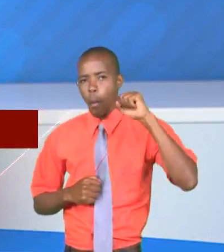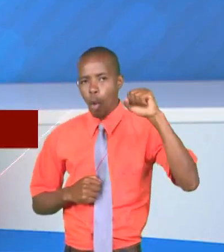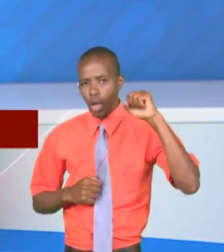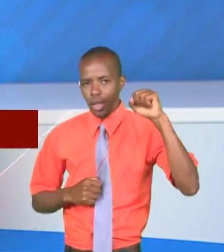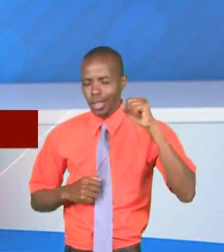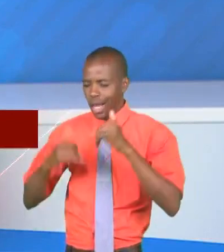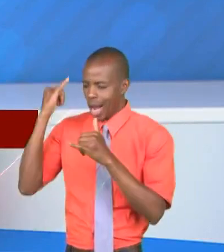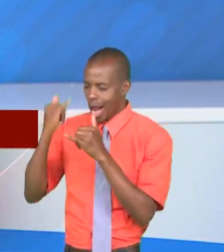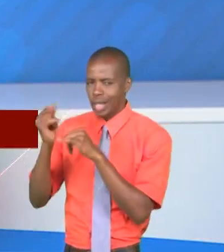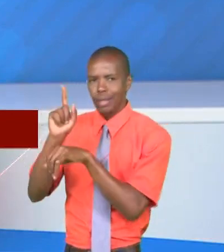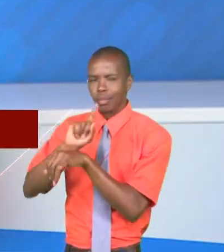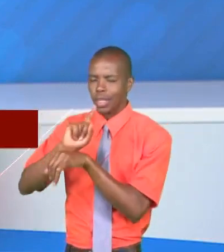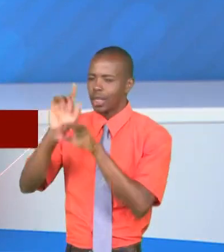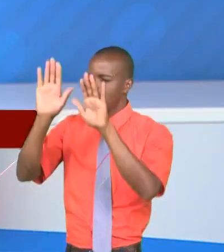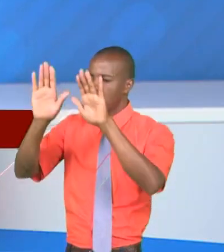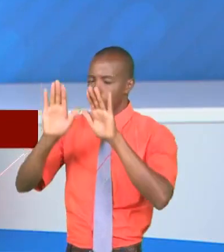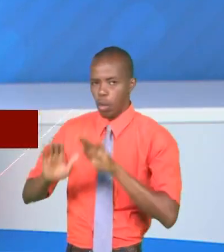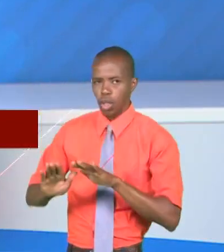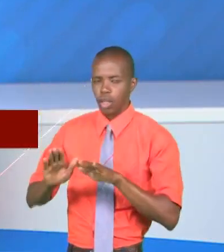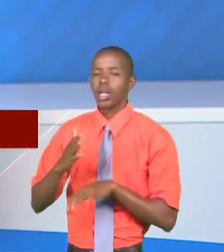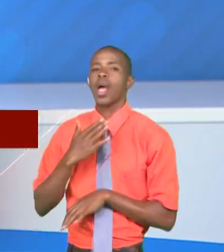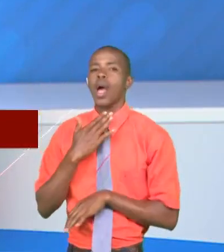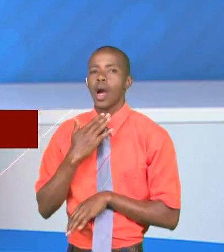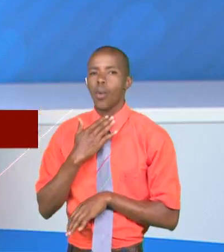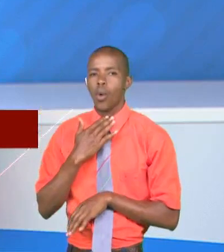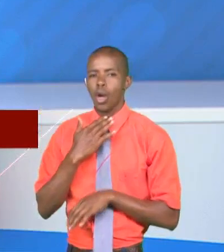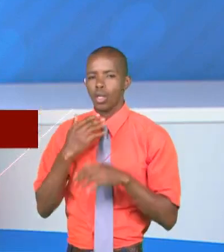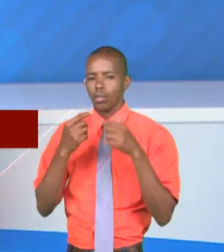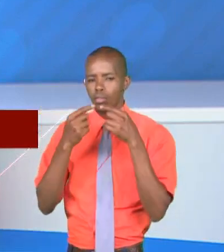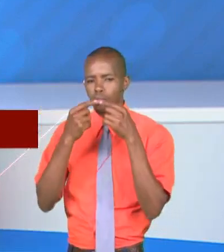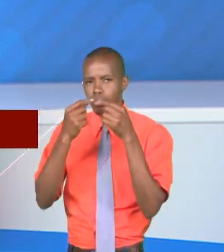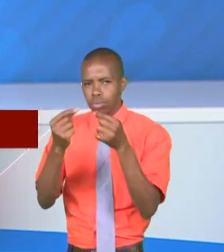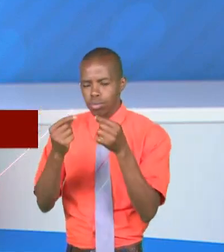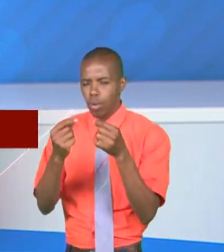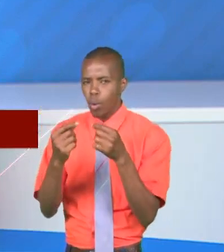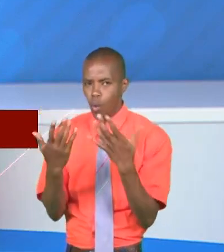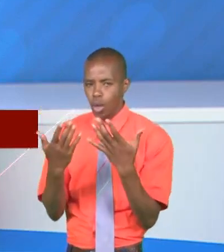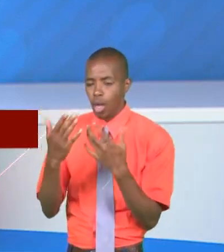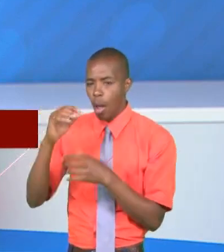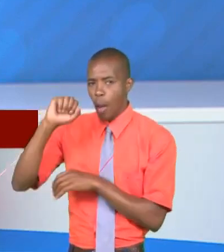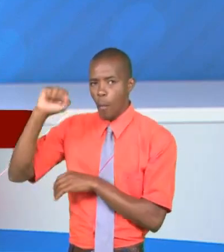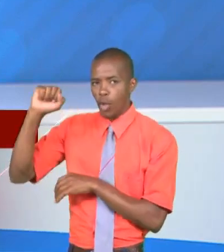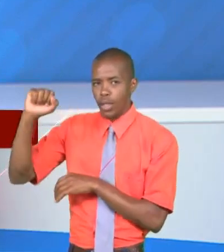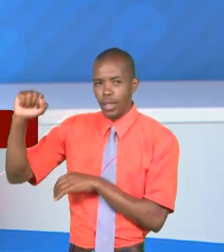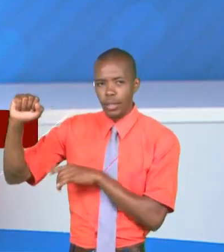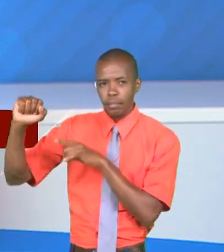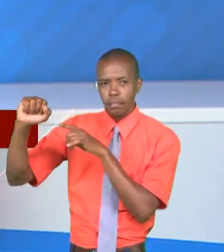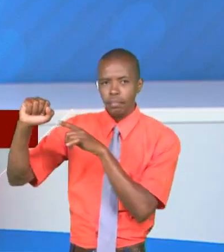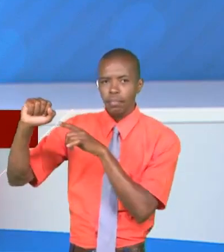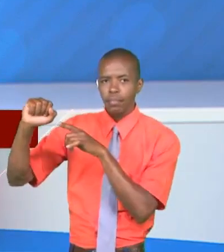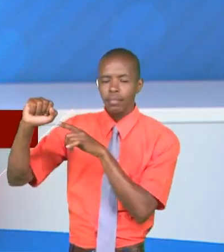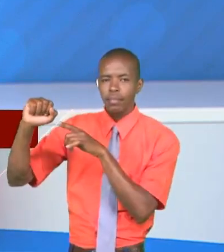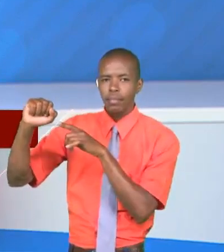last minute counts. And there's something I want to say is that in politics, there are so